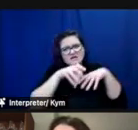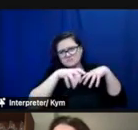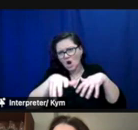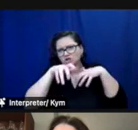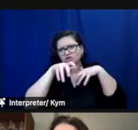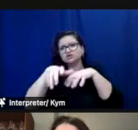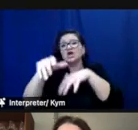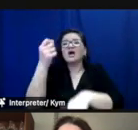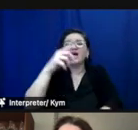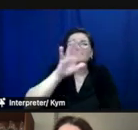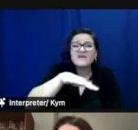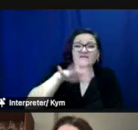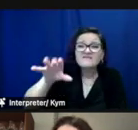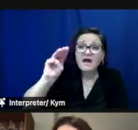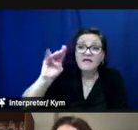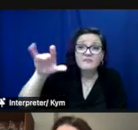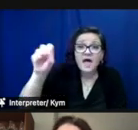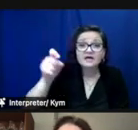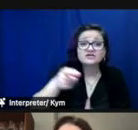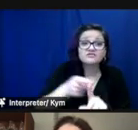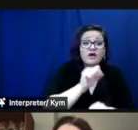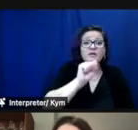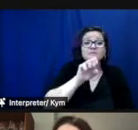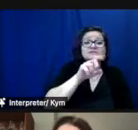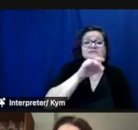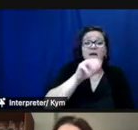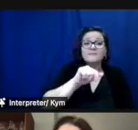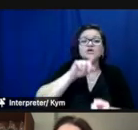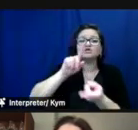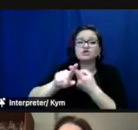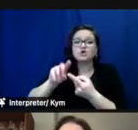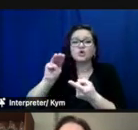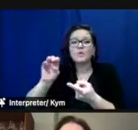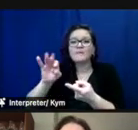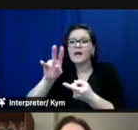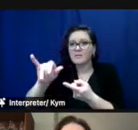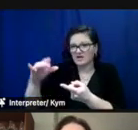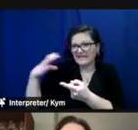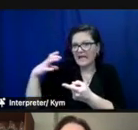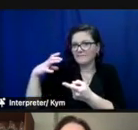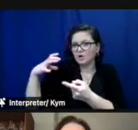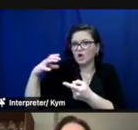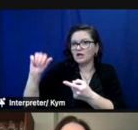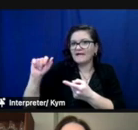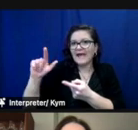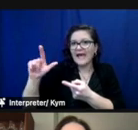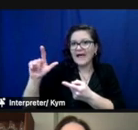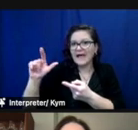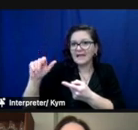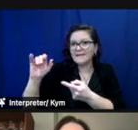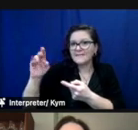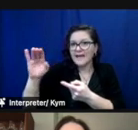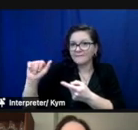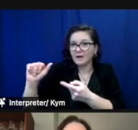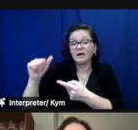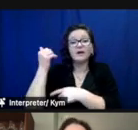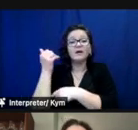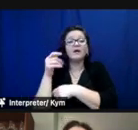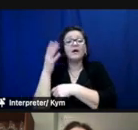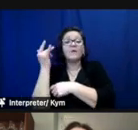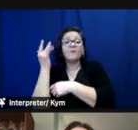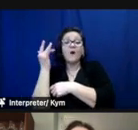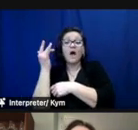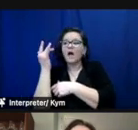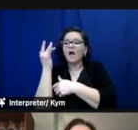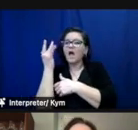Selma to Montgomery, which was the capital of Alabama. And this was because of voter suppression, right? Blacks were made to do all these different